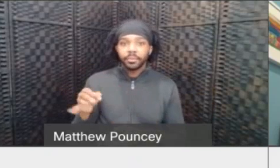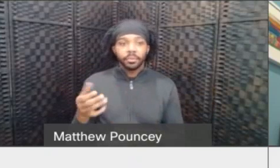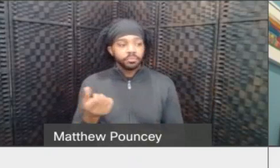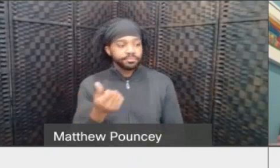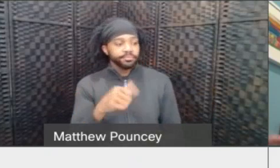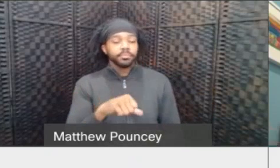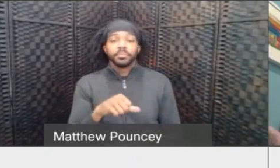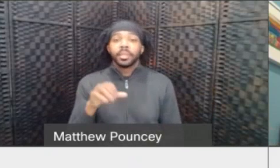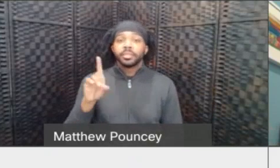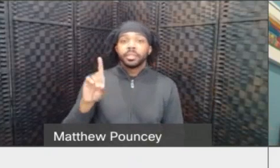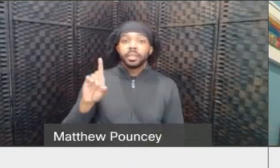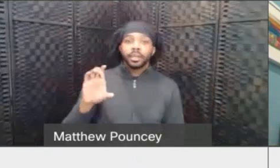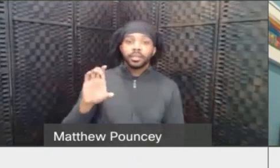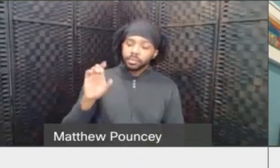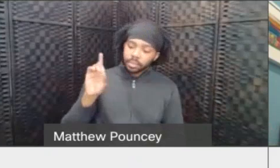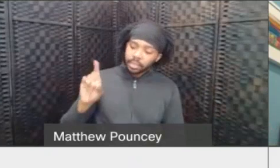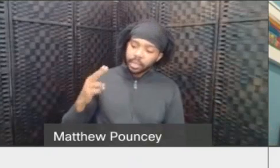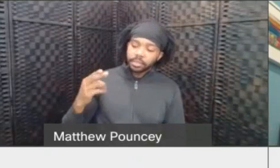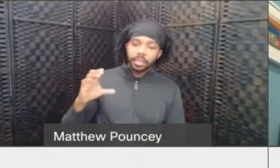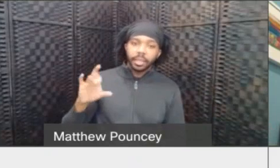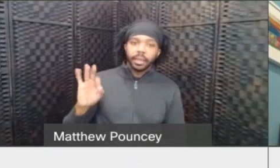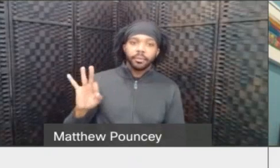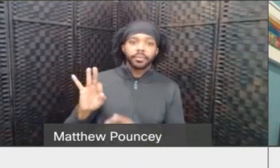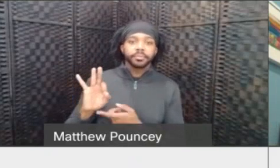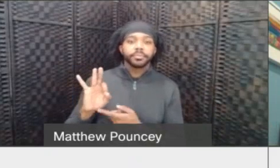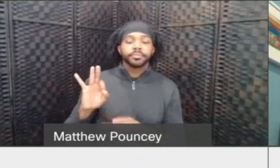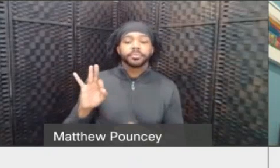DHCF is processing those. I mean,